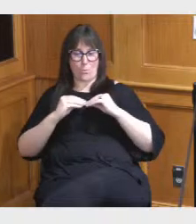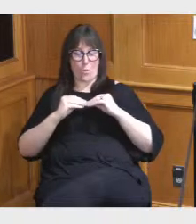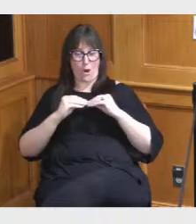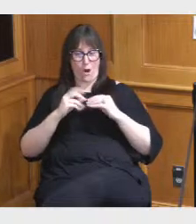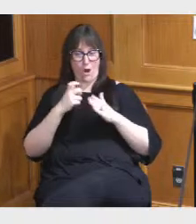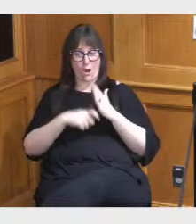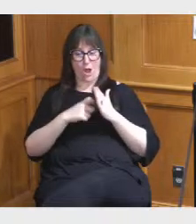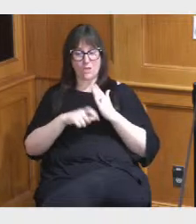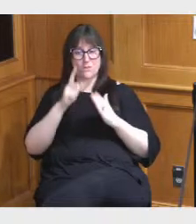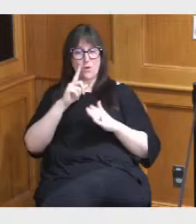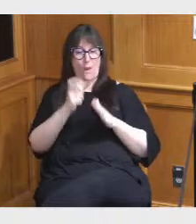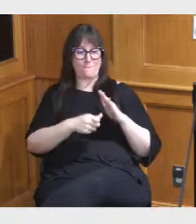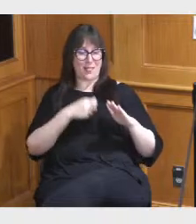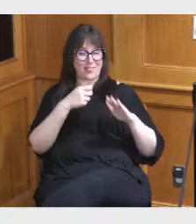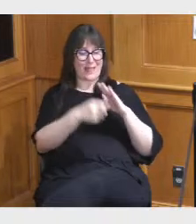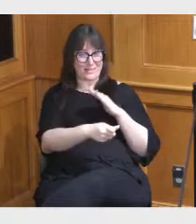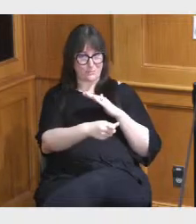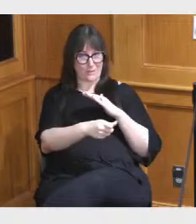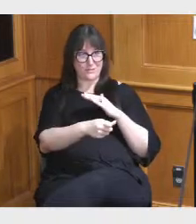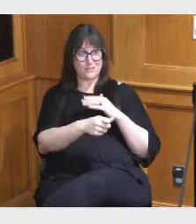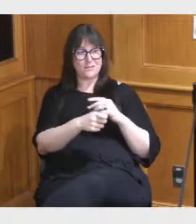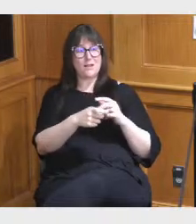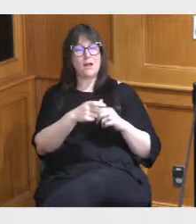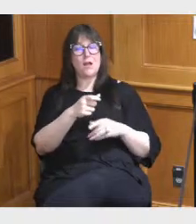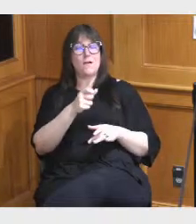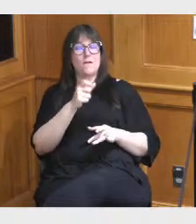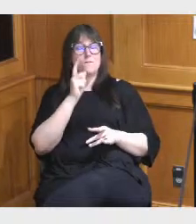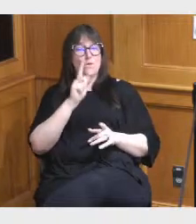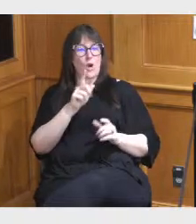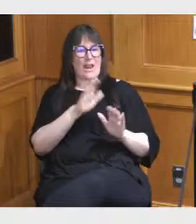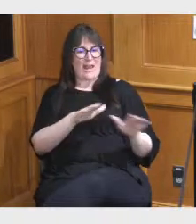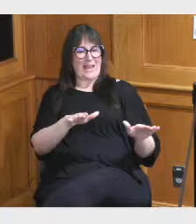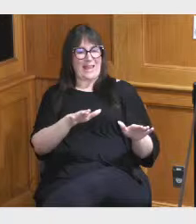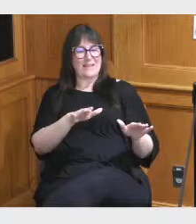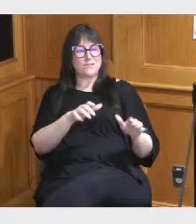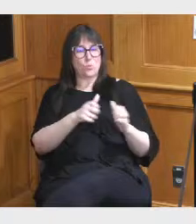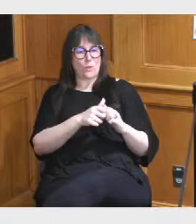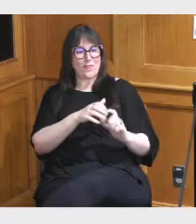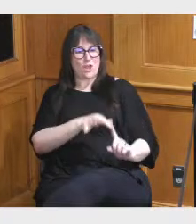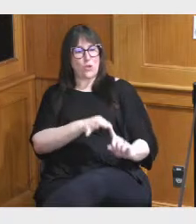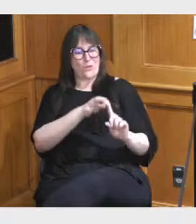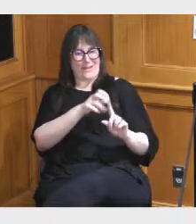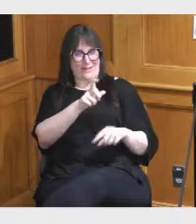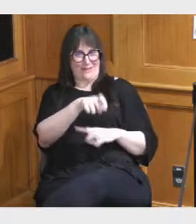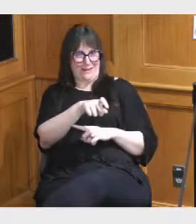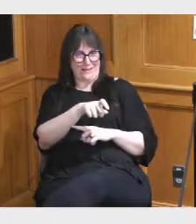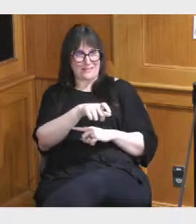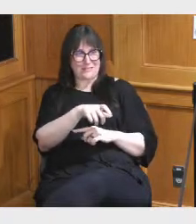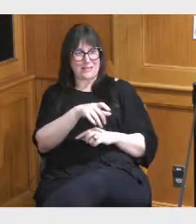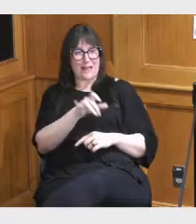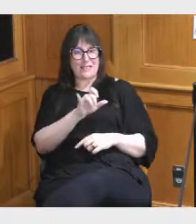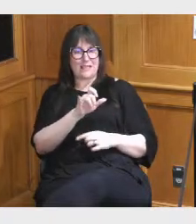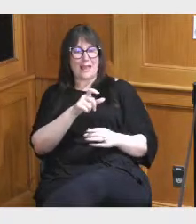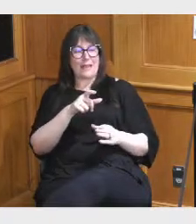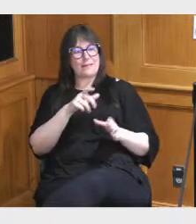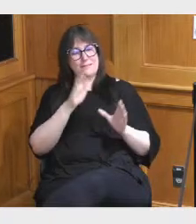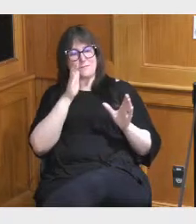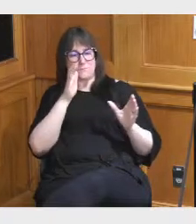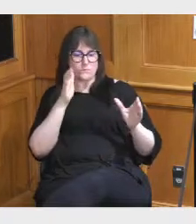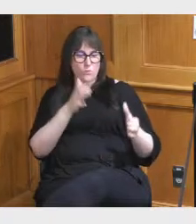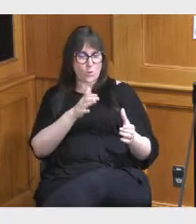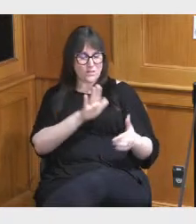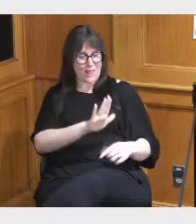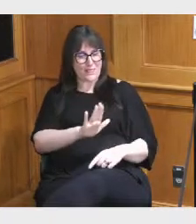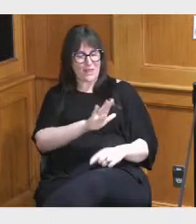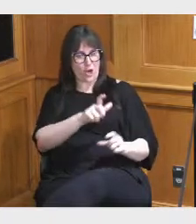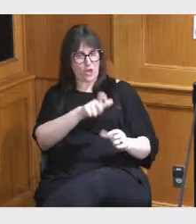placements for children who have very unique needs and behavioral needs that require special attention. When we